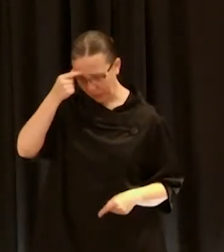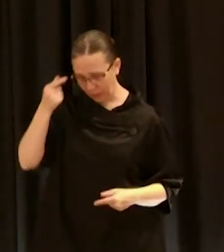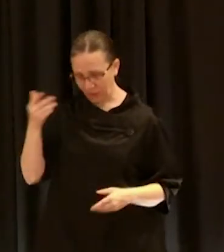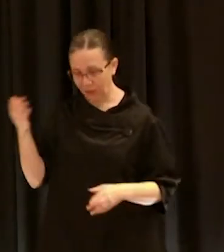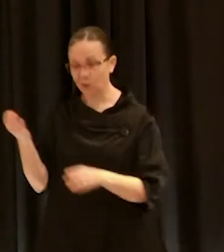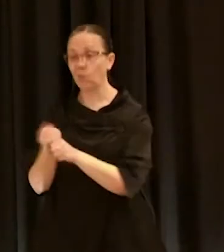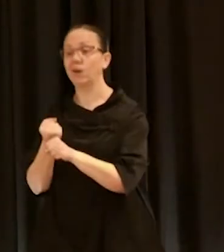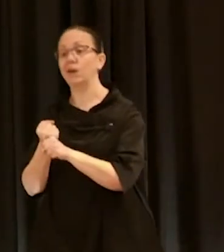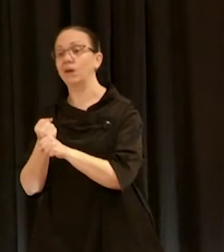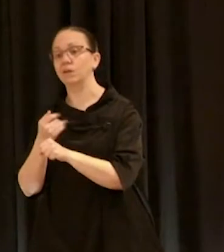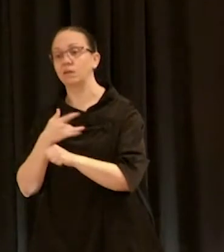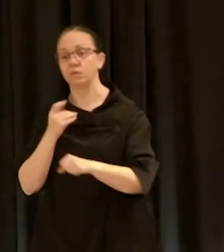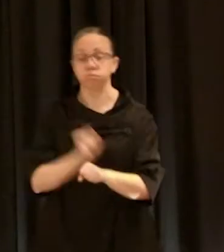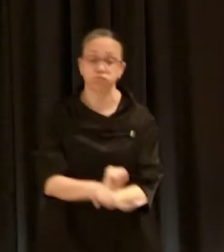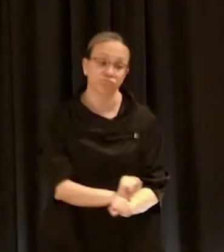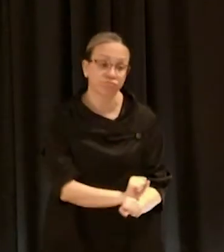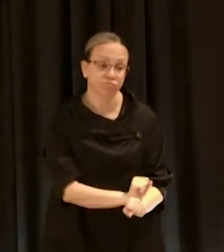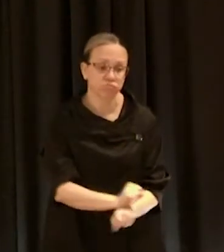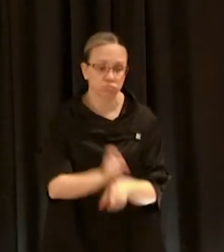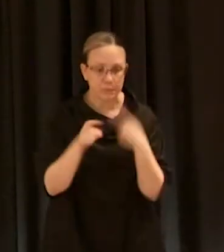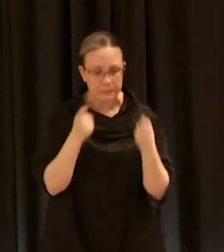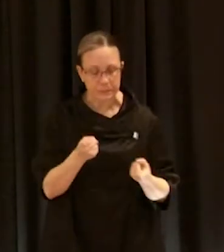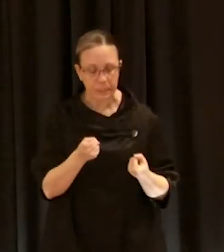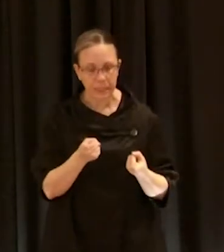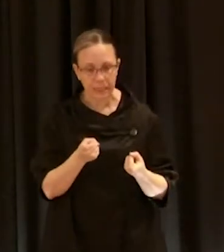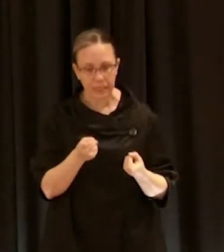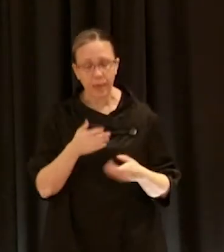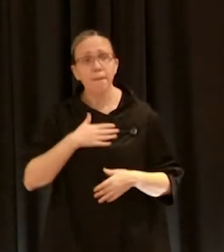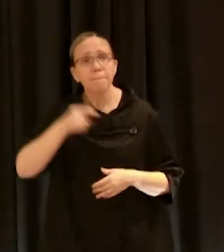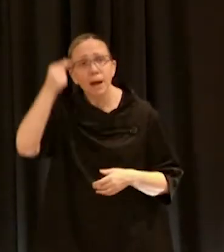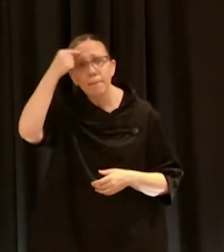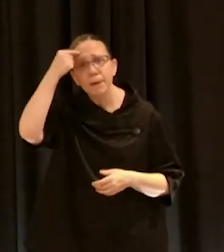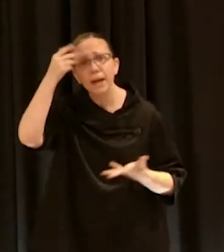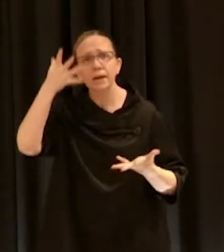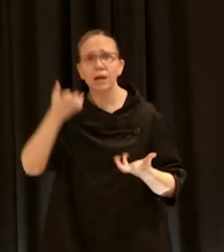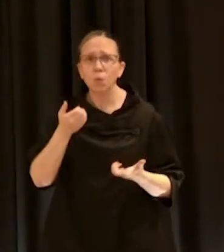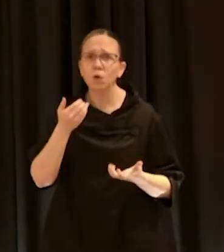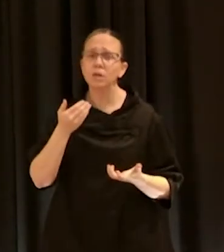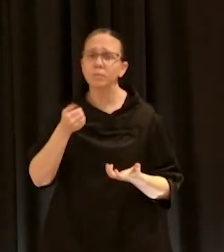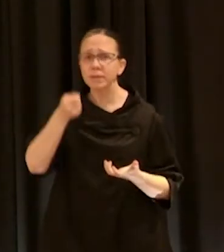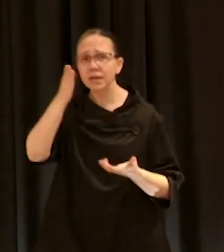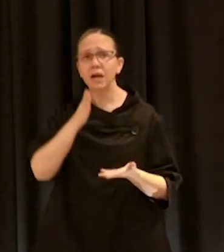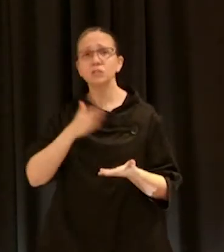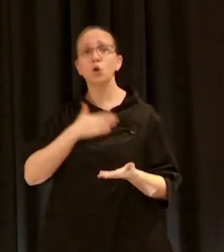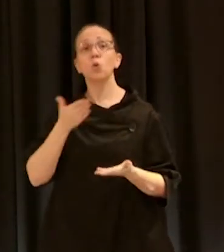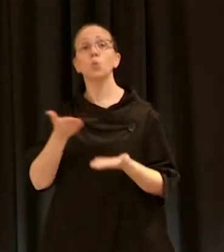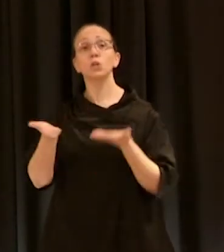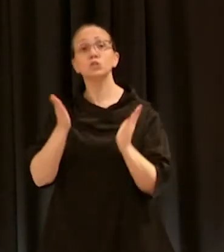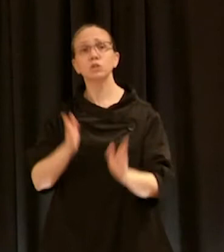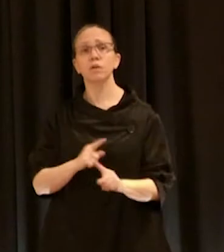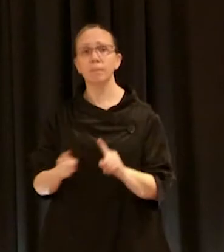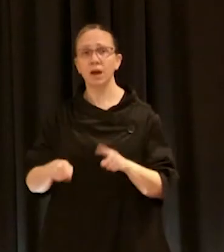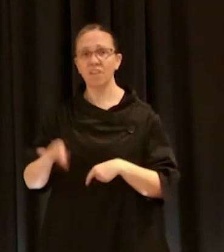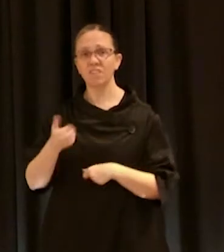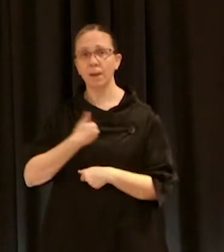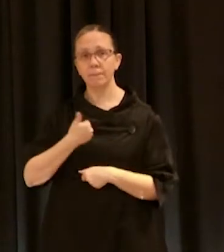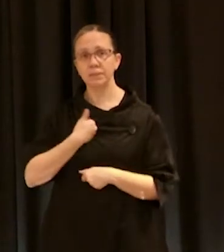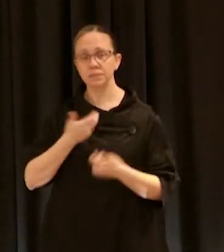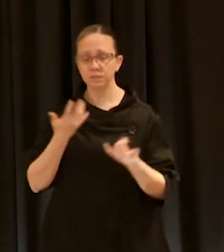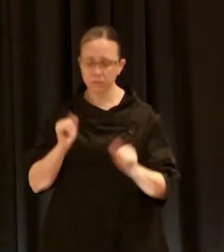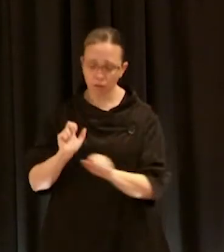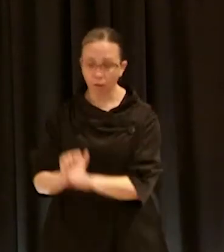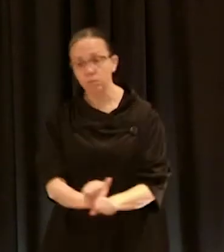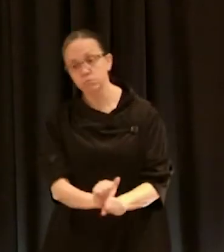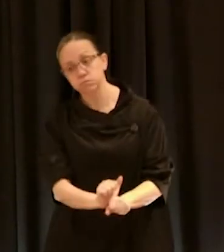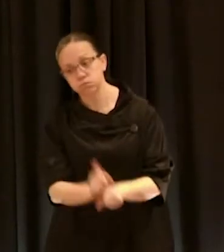and makes me a slave to the sin that is still within me. In my mind, I want to be God's willing servant. But instead, I find myself still